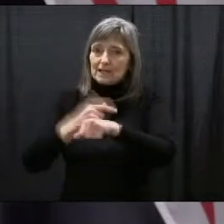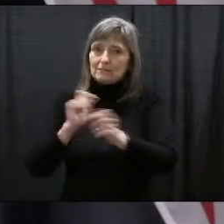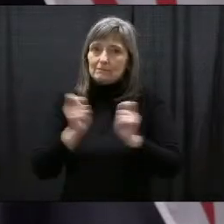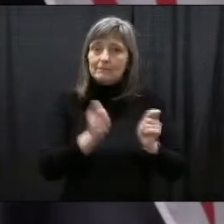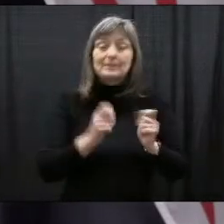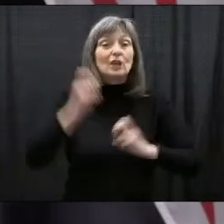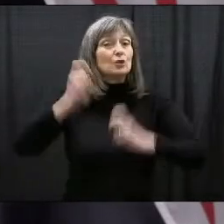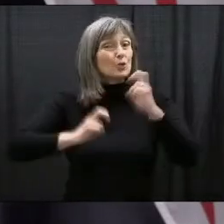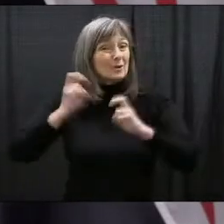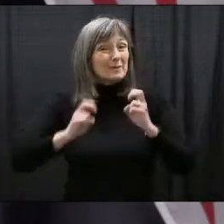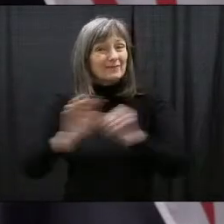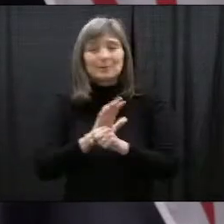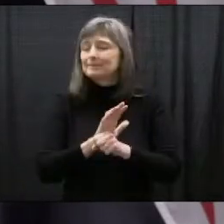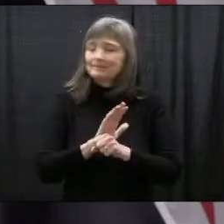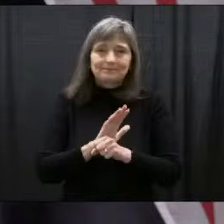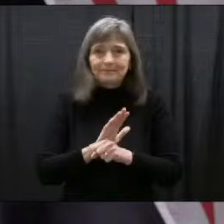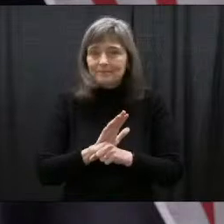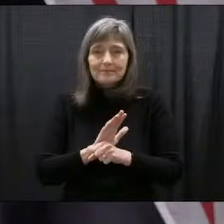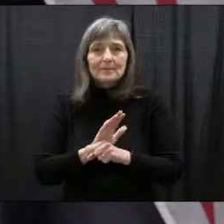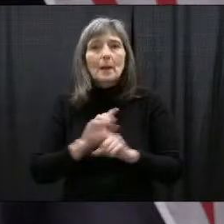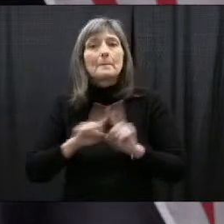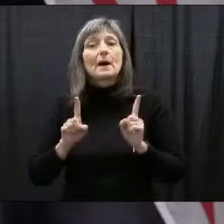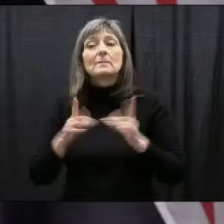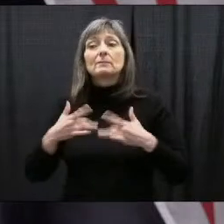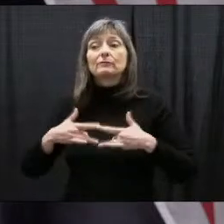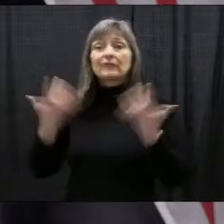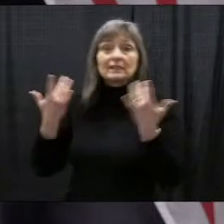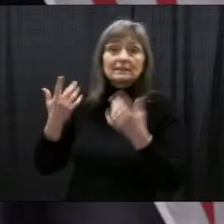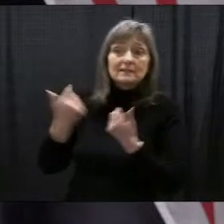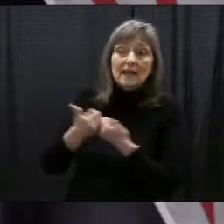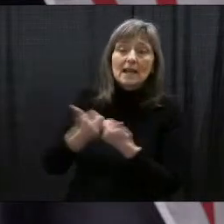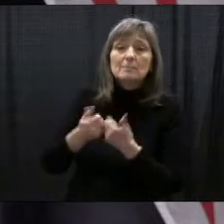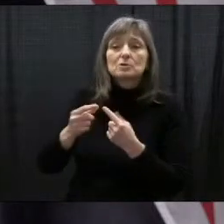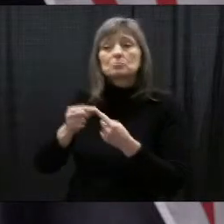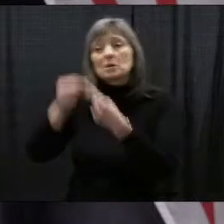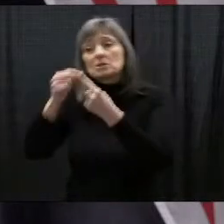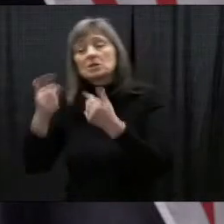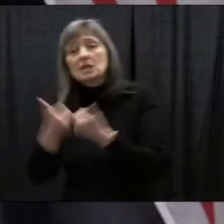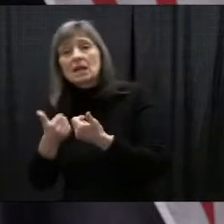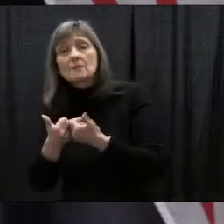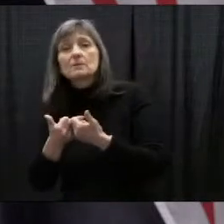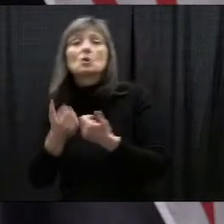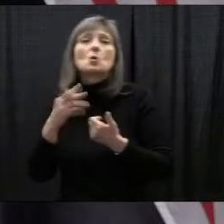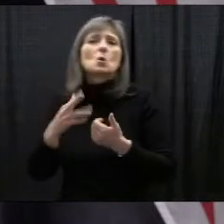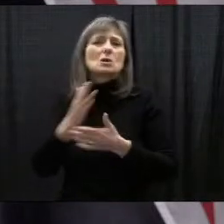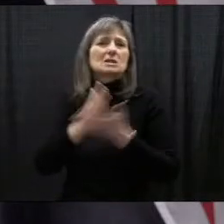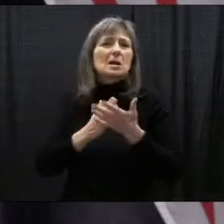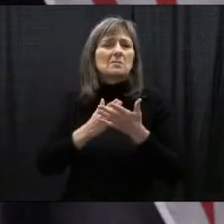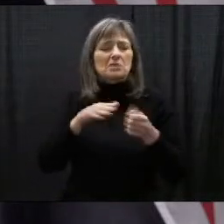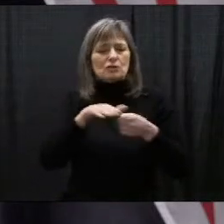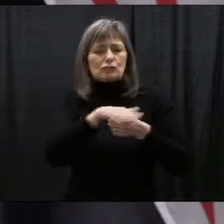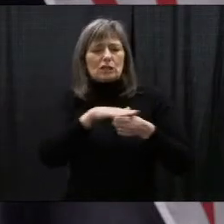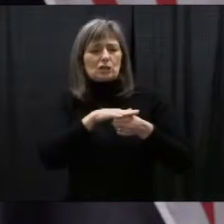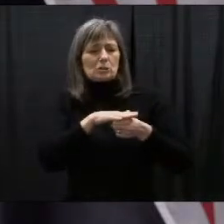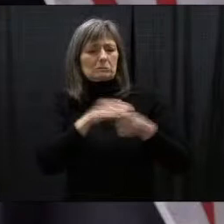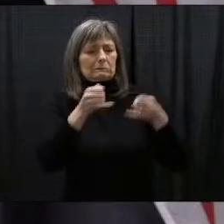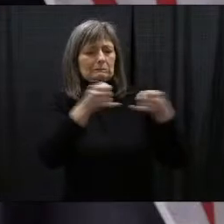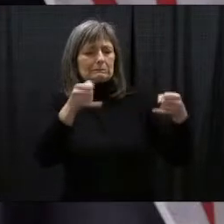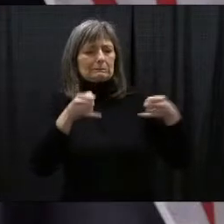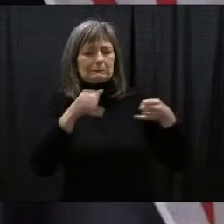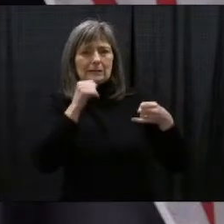change permits activities such as exhibition games and provides greater certainty for teams that may not have clear regional